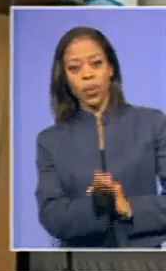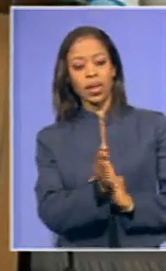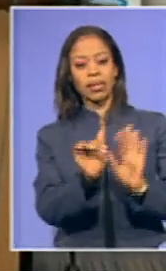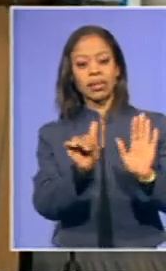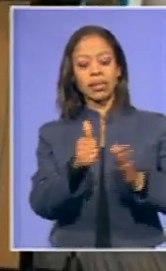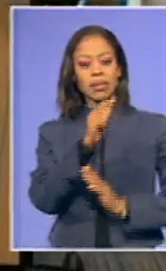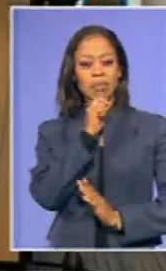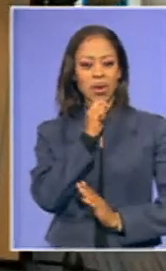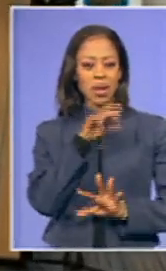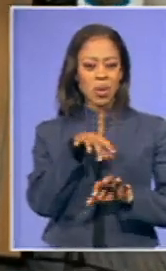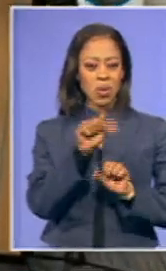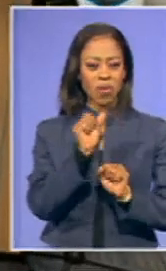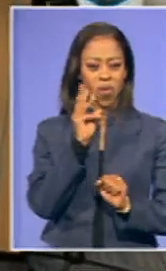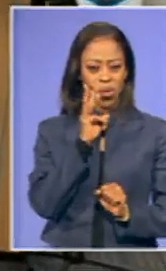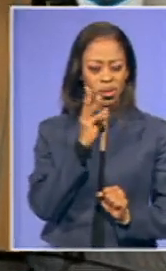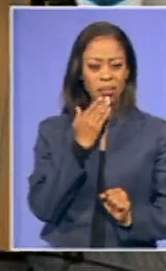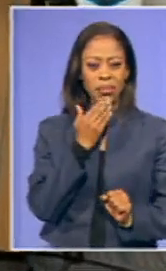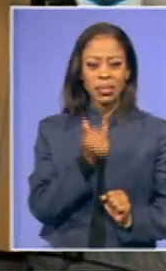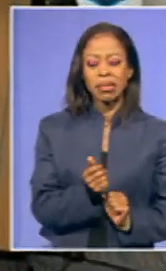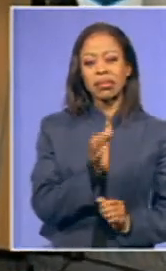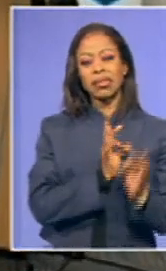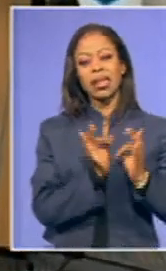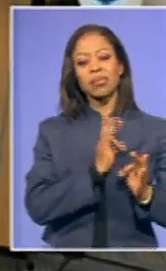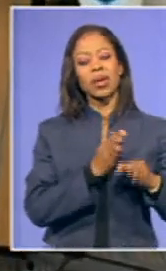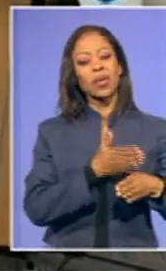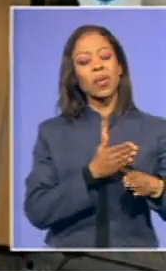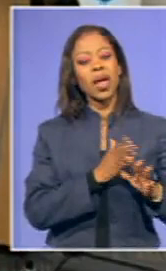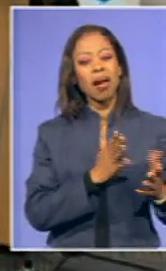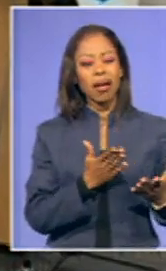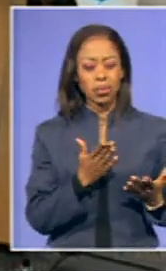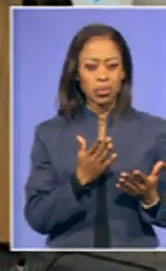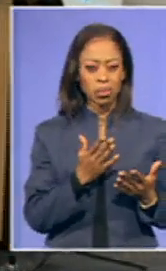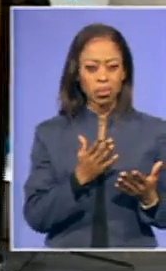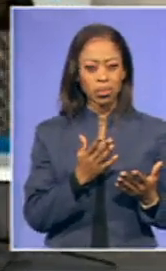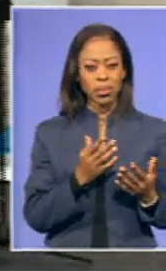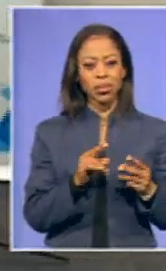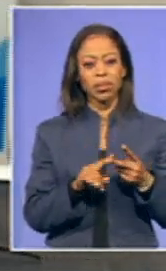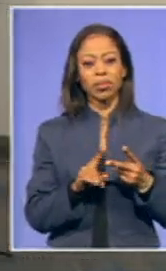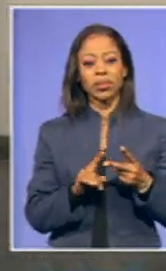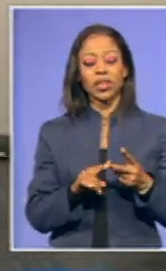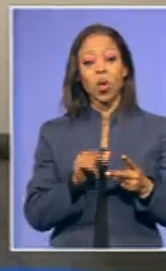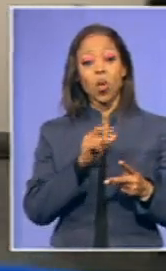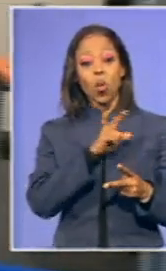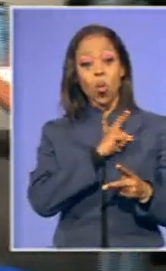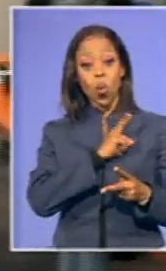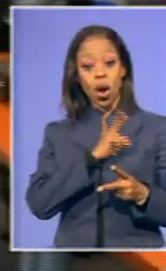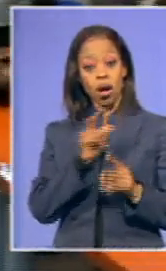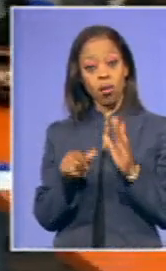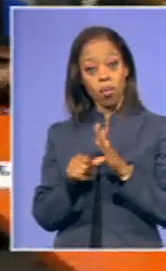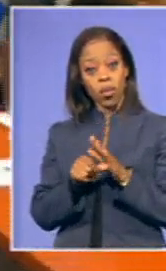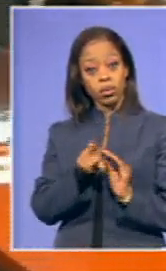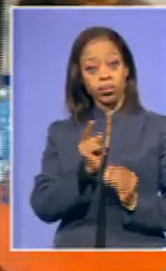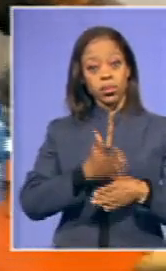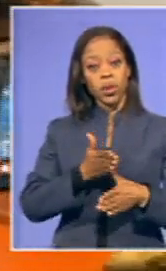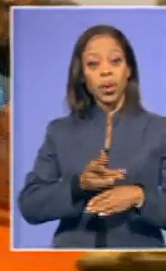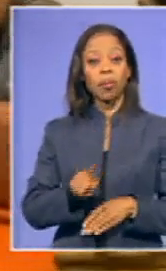side, can you maybe explain how that's going to work and shed more light on the importance of this treatment works, one of the oldest and largest